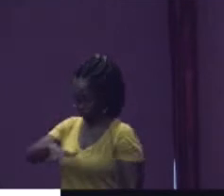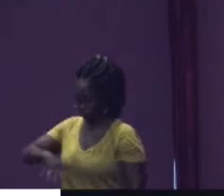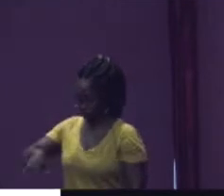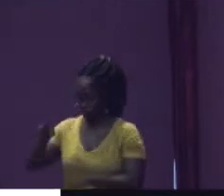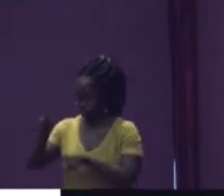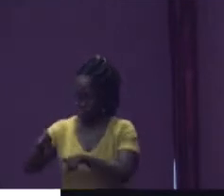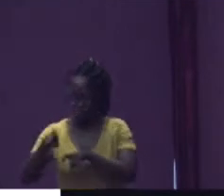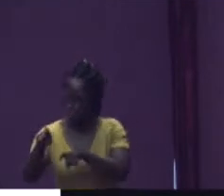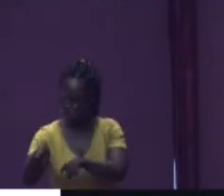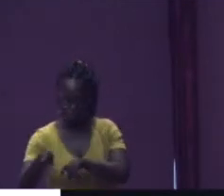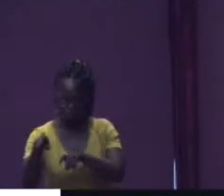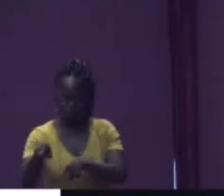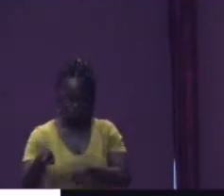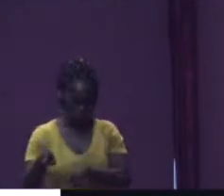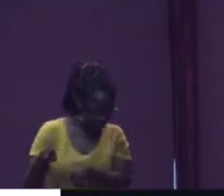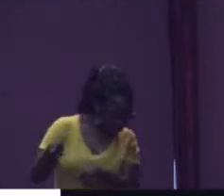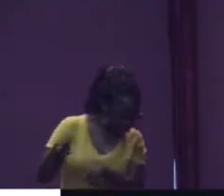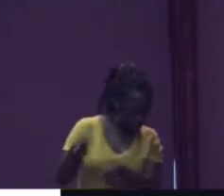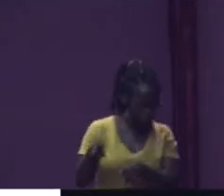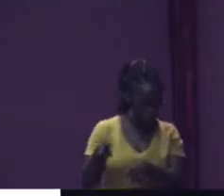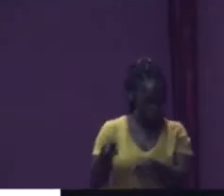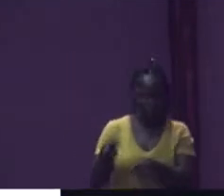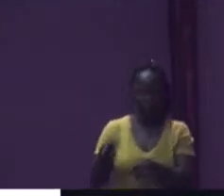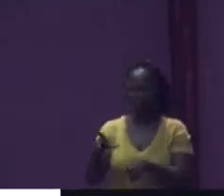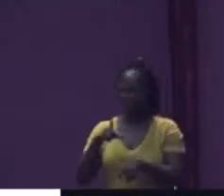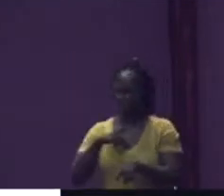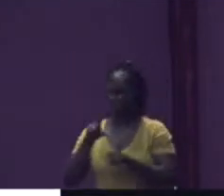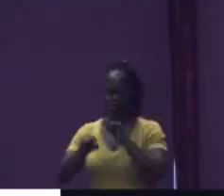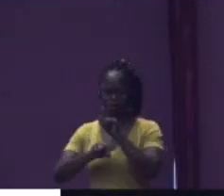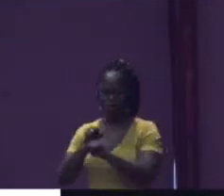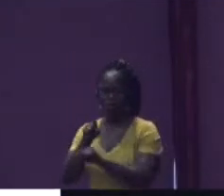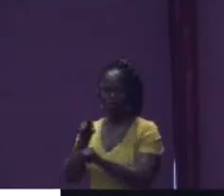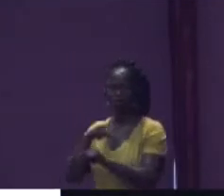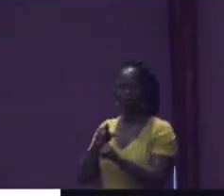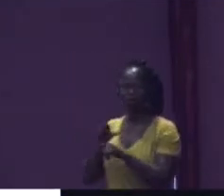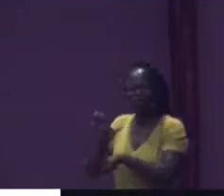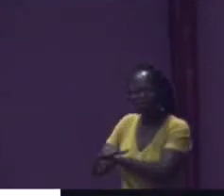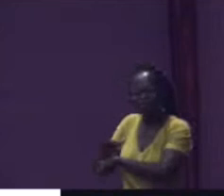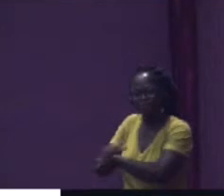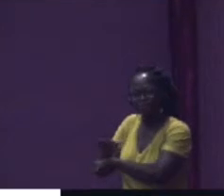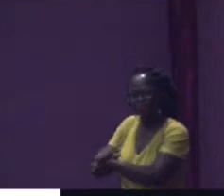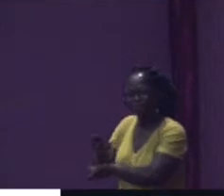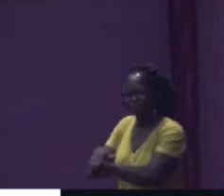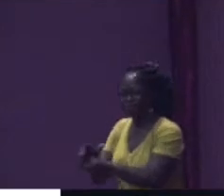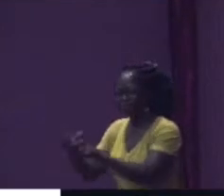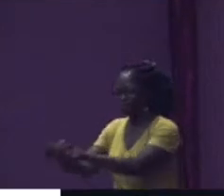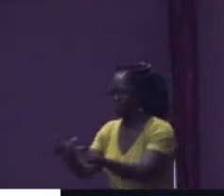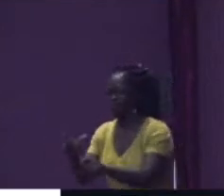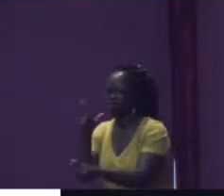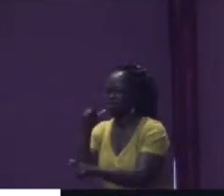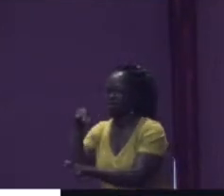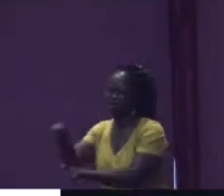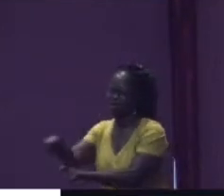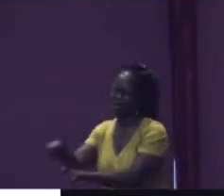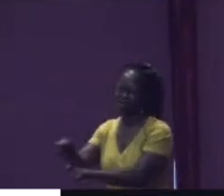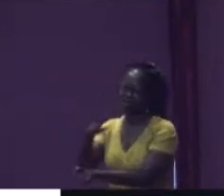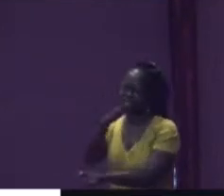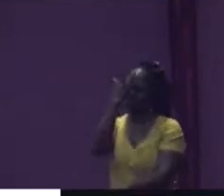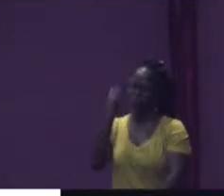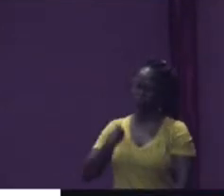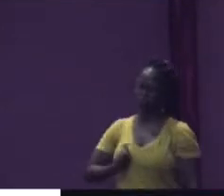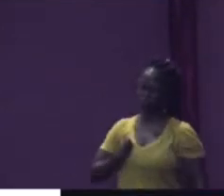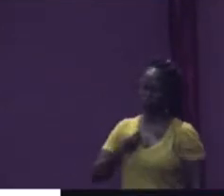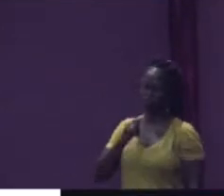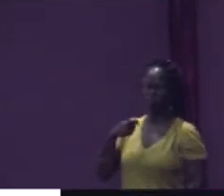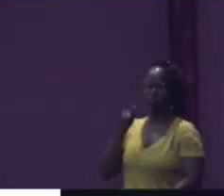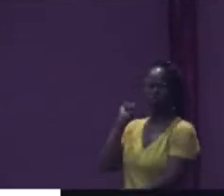in front of certain houses, which they paid a small fee for. And that was a big change in terms of